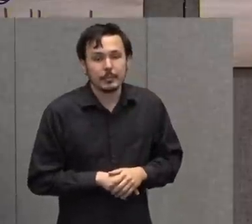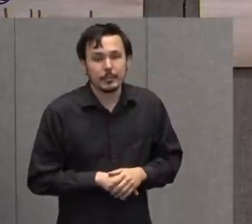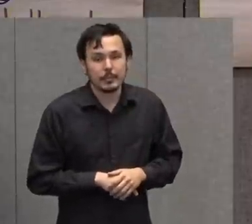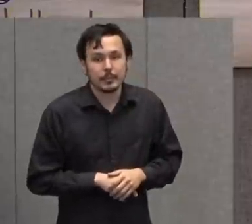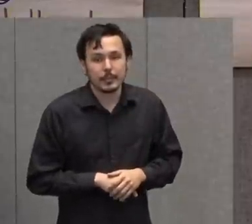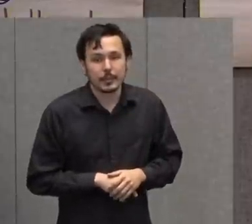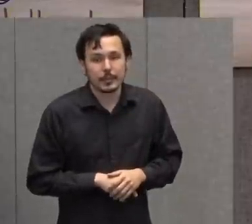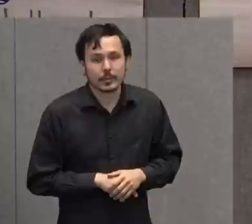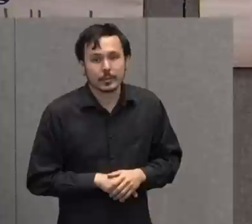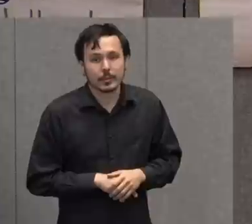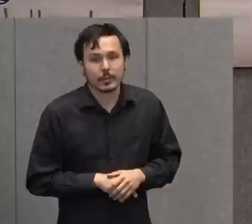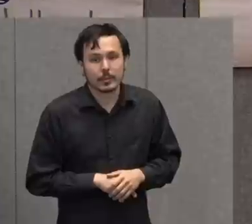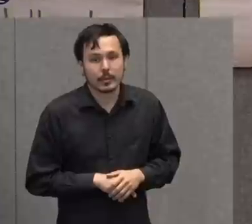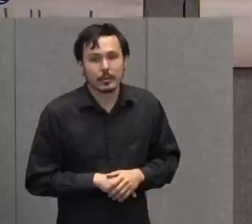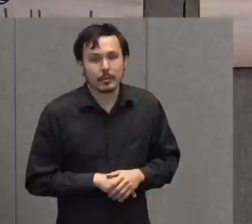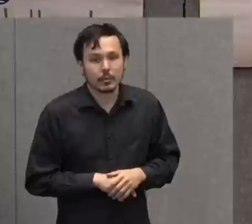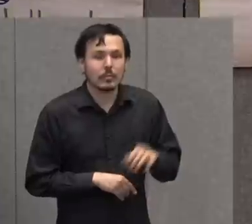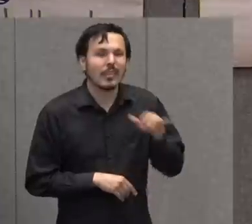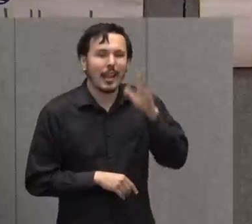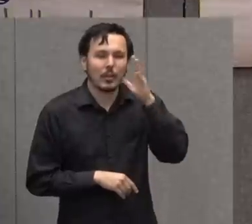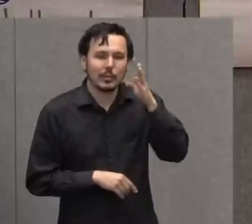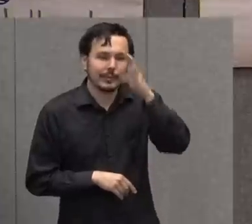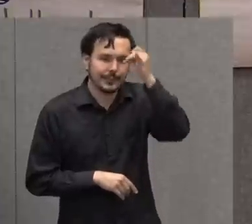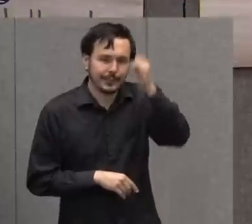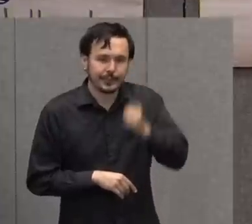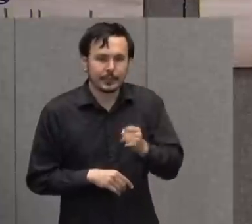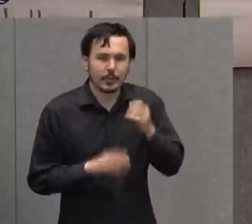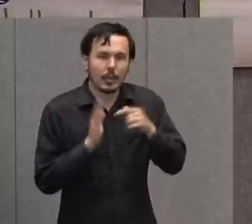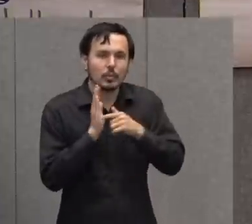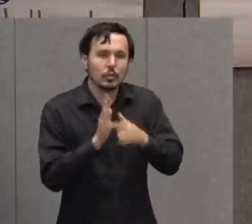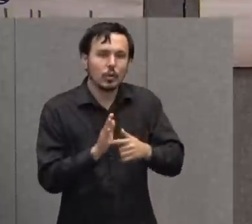so we can see the difference between the two.